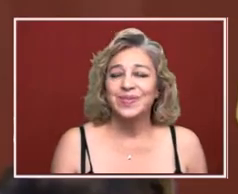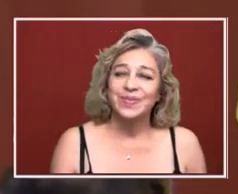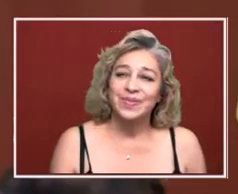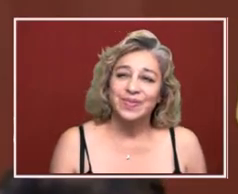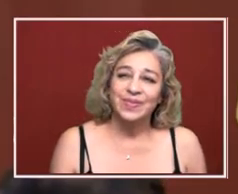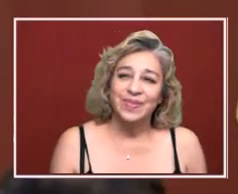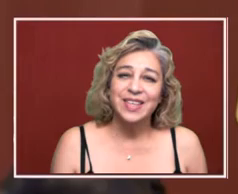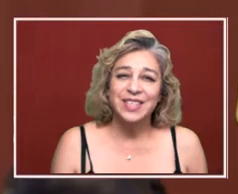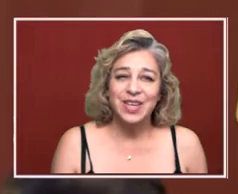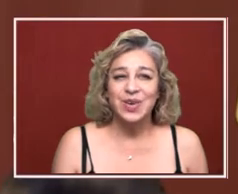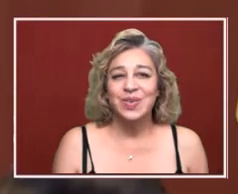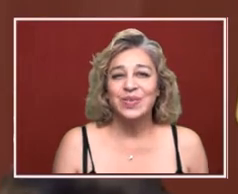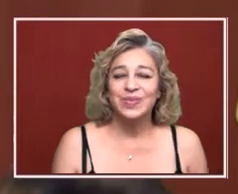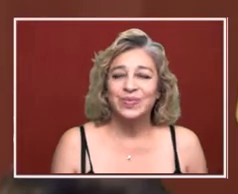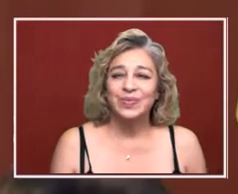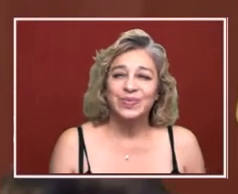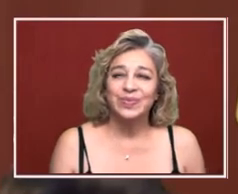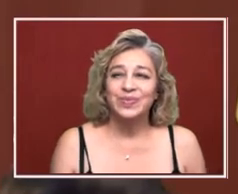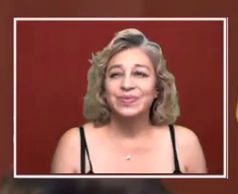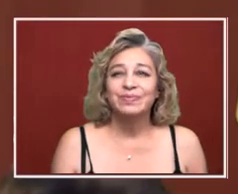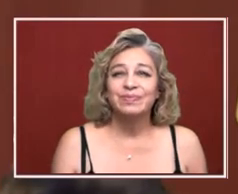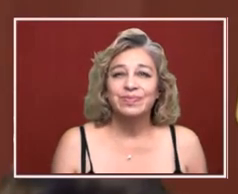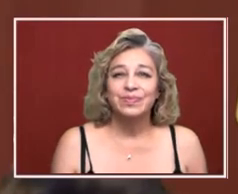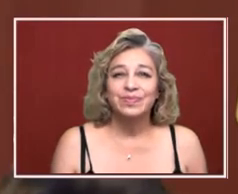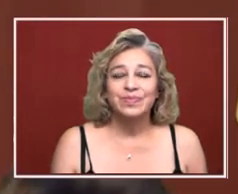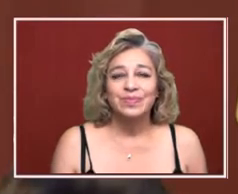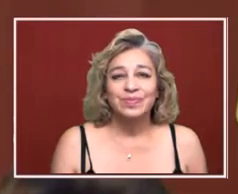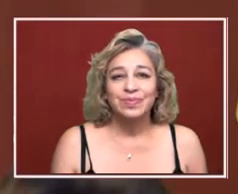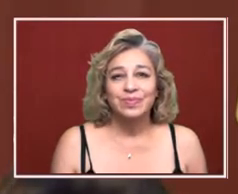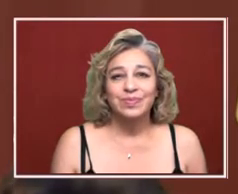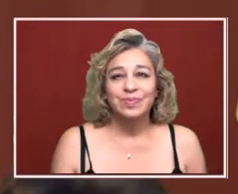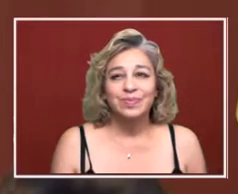este año. This year. Yo creo que